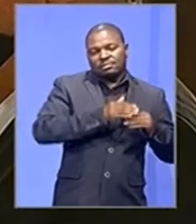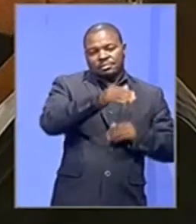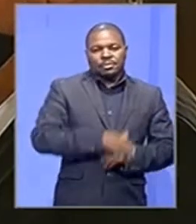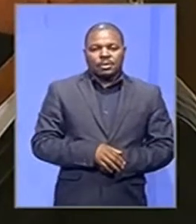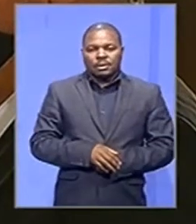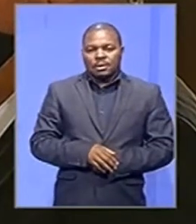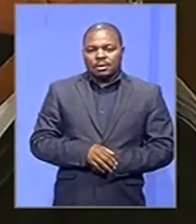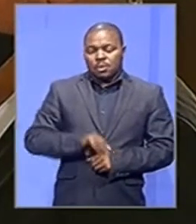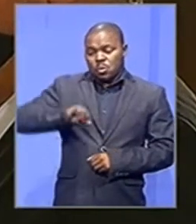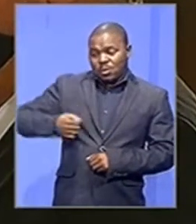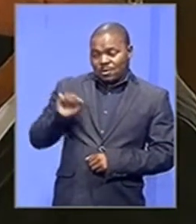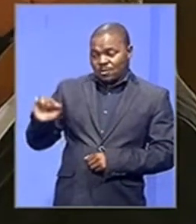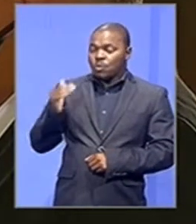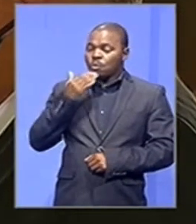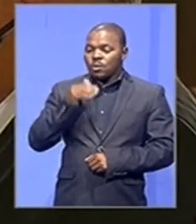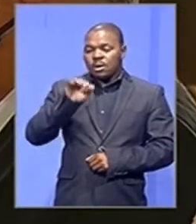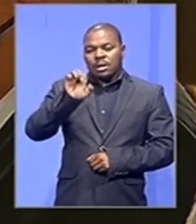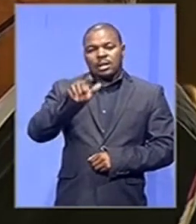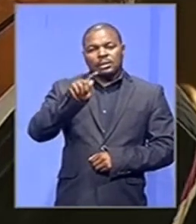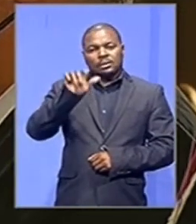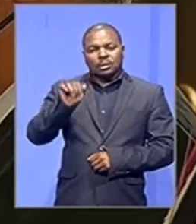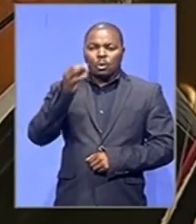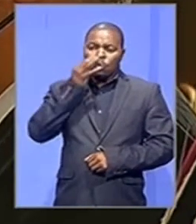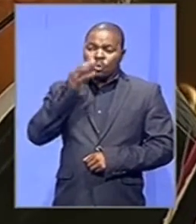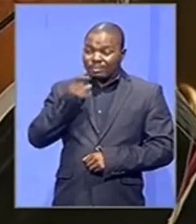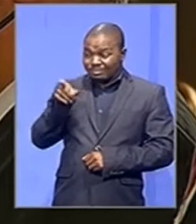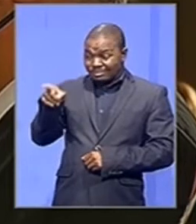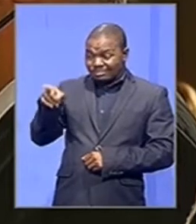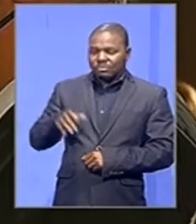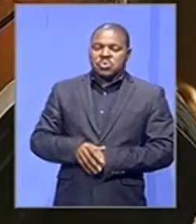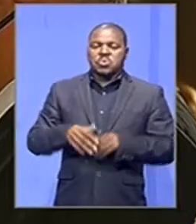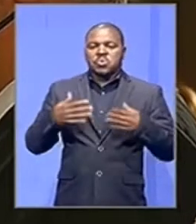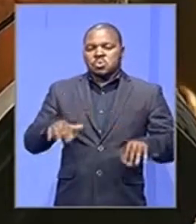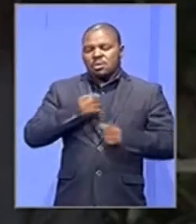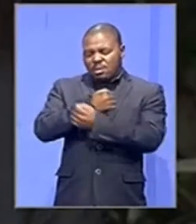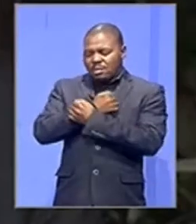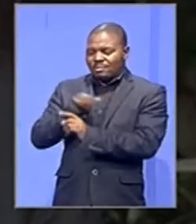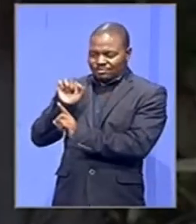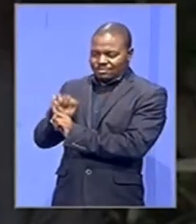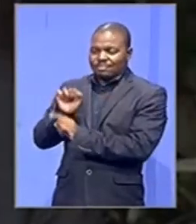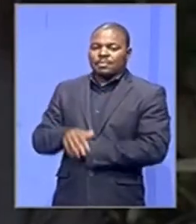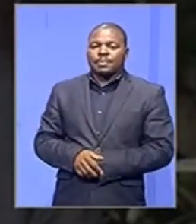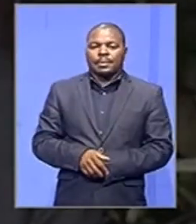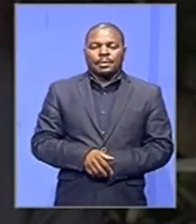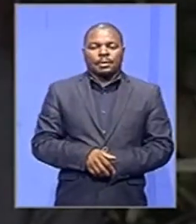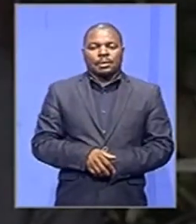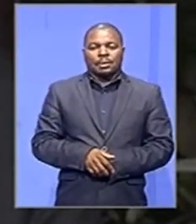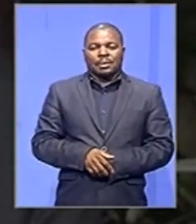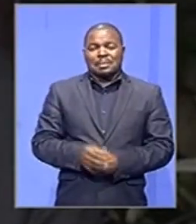Motlholagadi wa gagwe e leng Elita o tlhalositse de Klerk jaaka ene e le moratiwa wa botshelo ba gagwe. He was